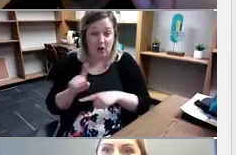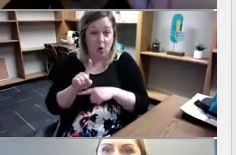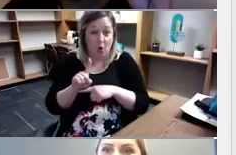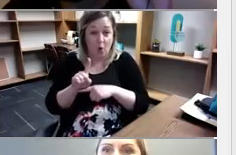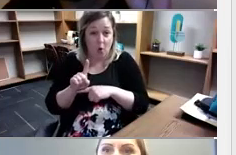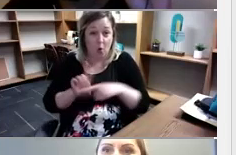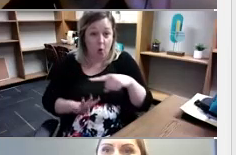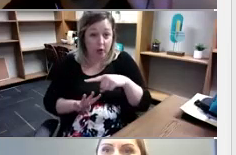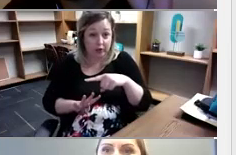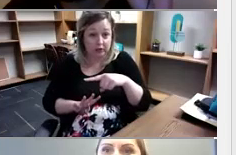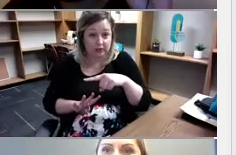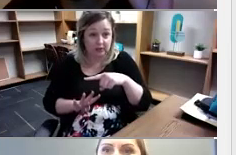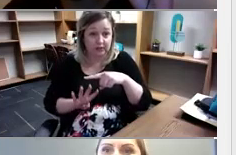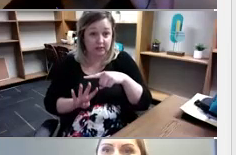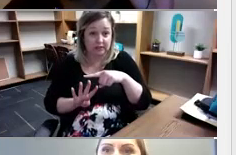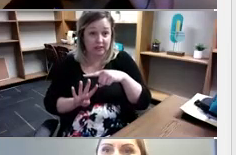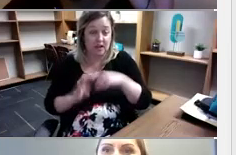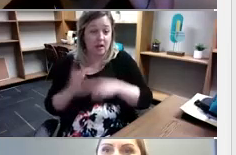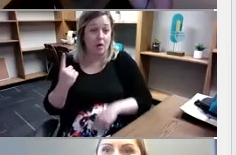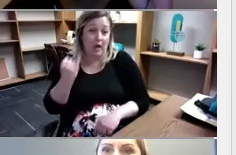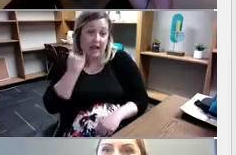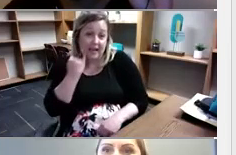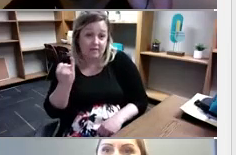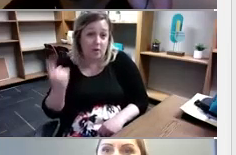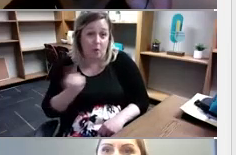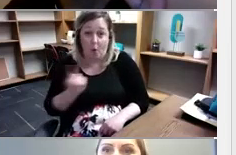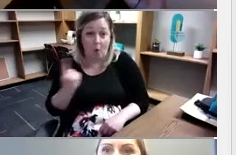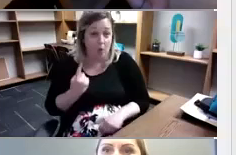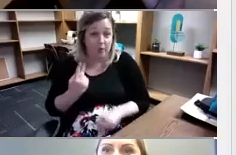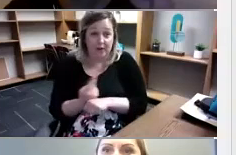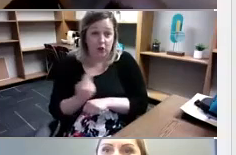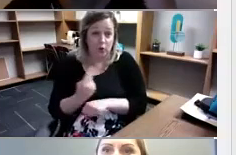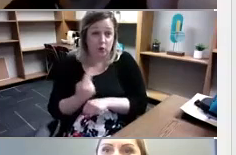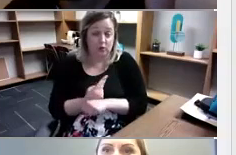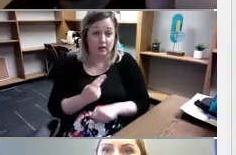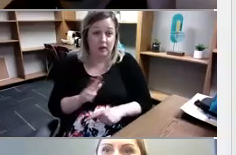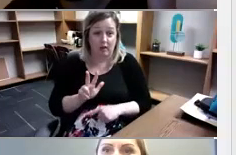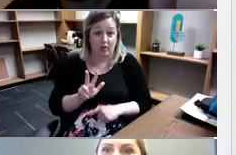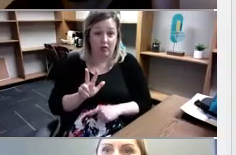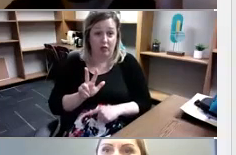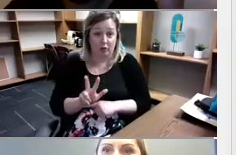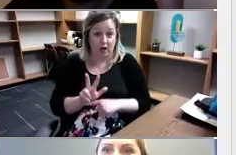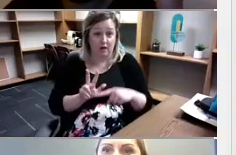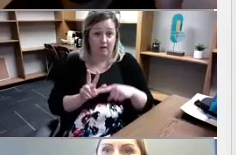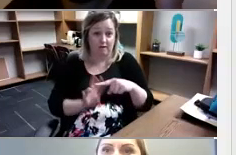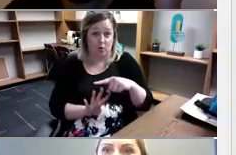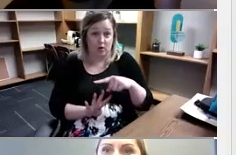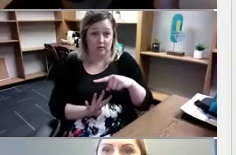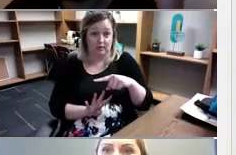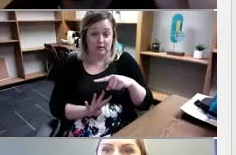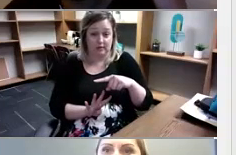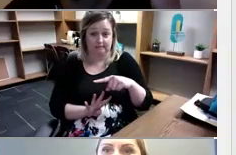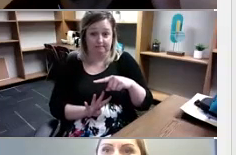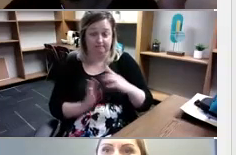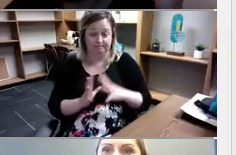bothered with 3 of those parts. And combining those quarters require n squared time complexity. So initially we